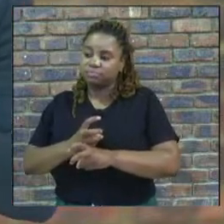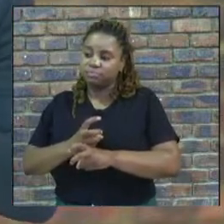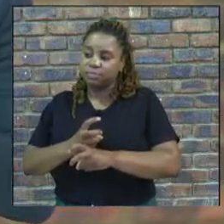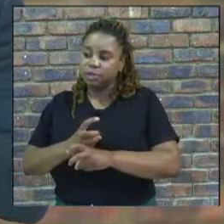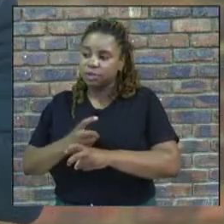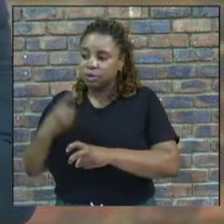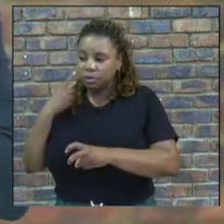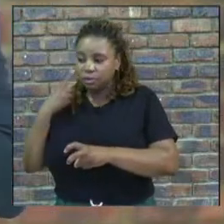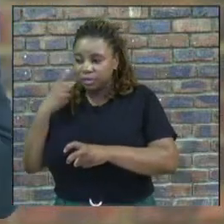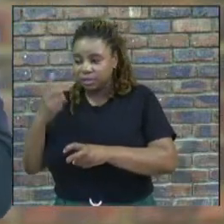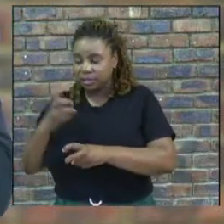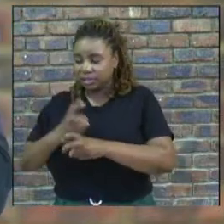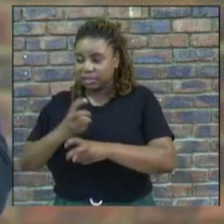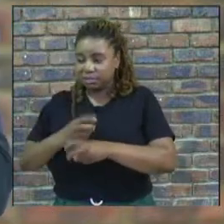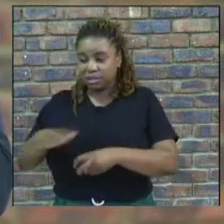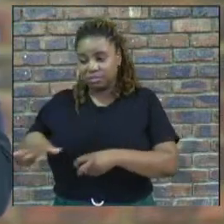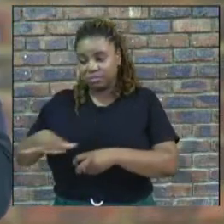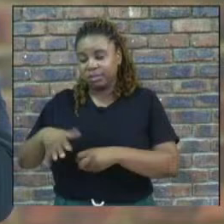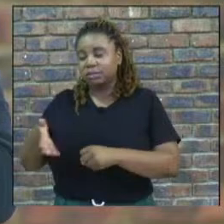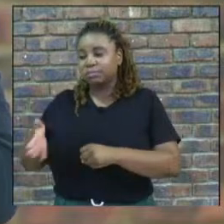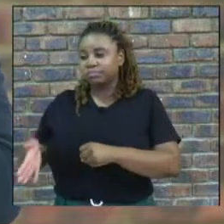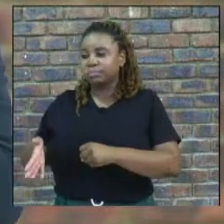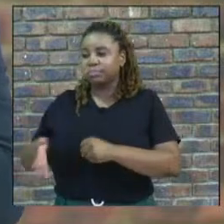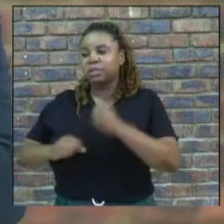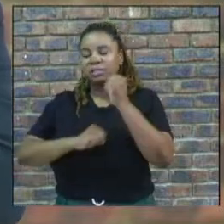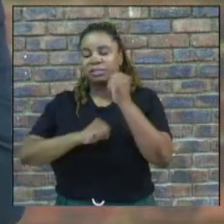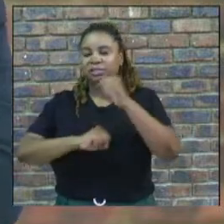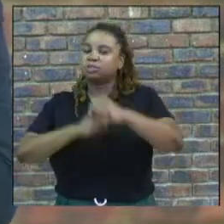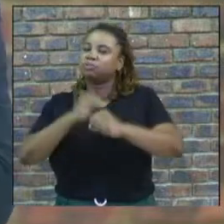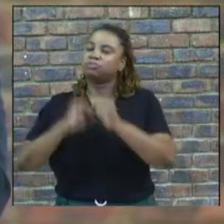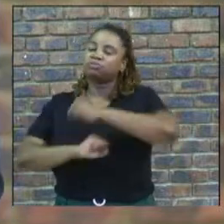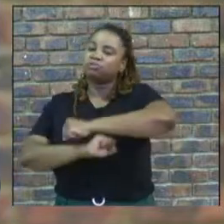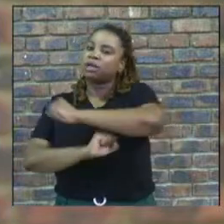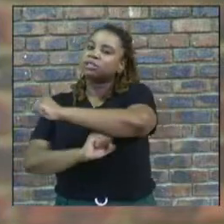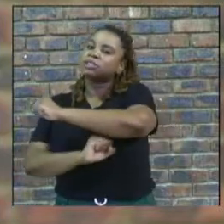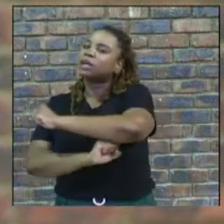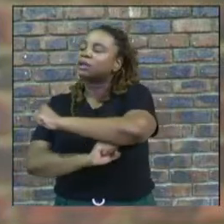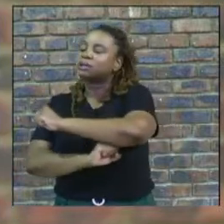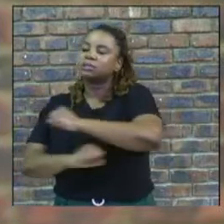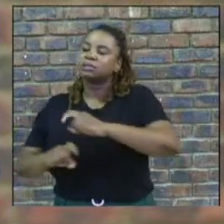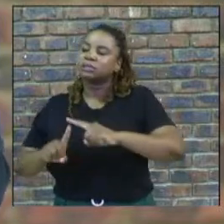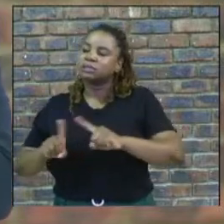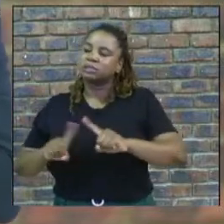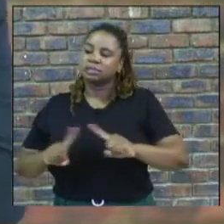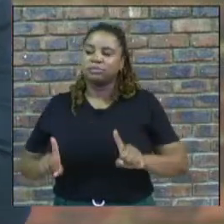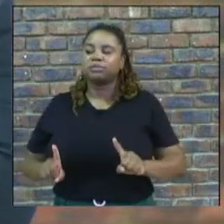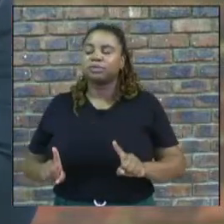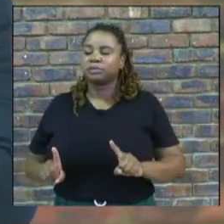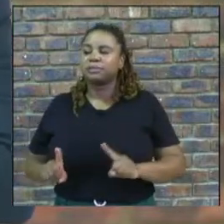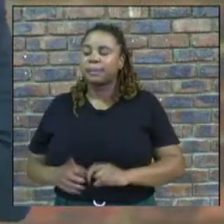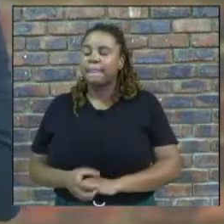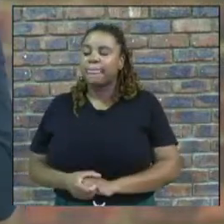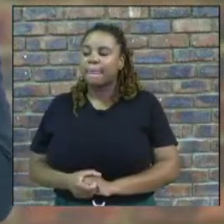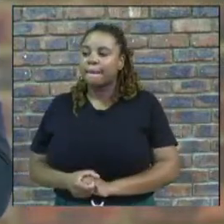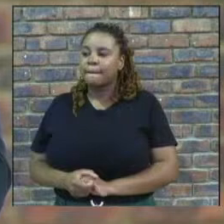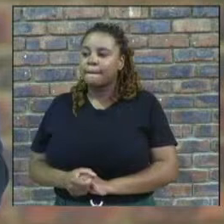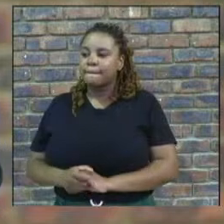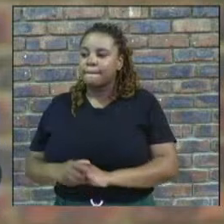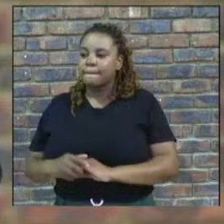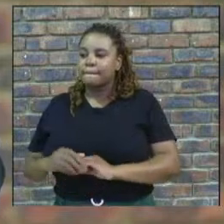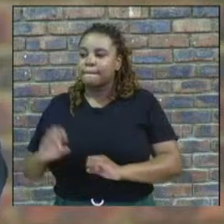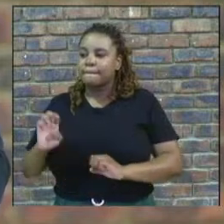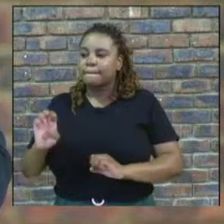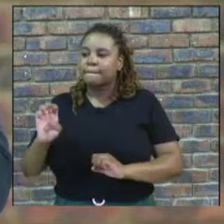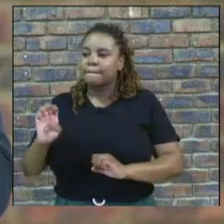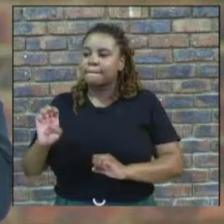are and the structure of our economy, the way economy ya rona e leng ka gona. A lot of opportunities that rona di